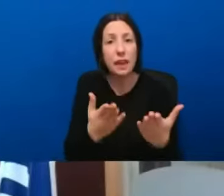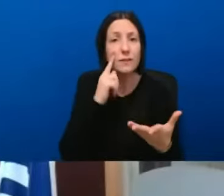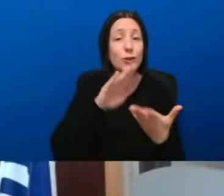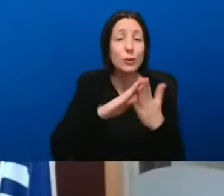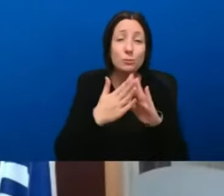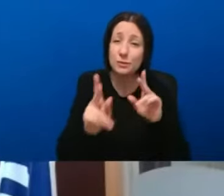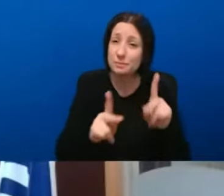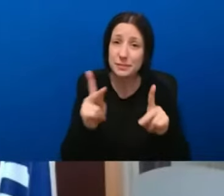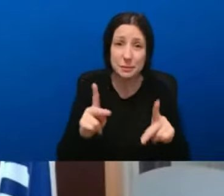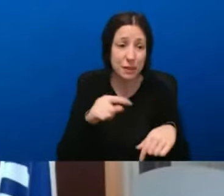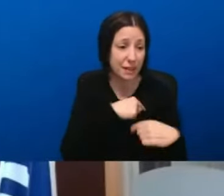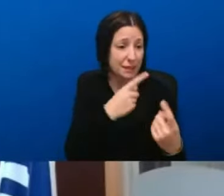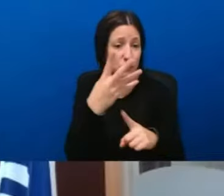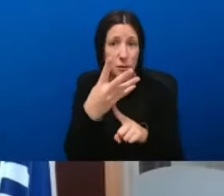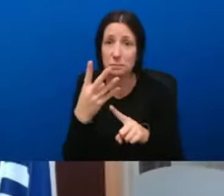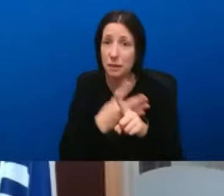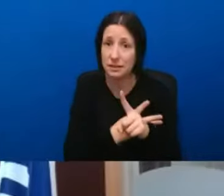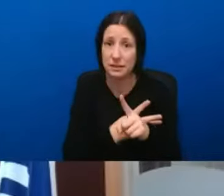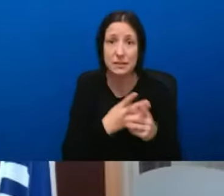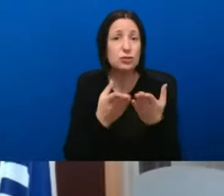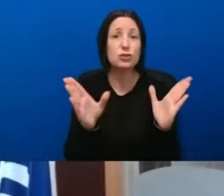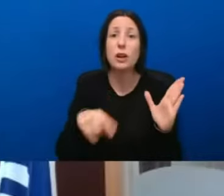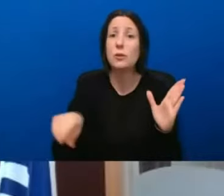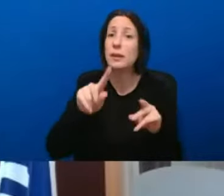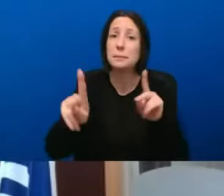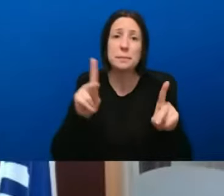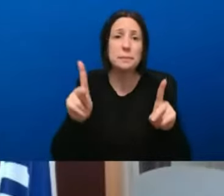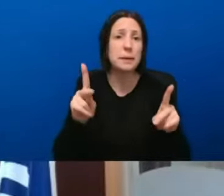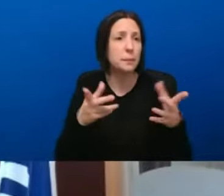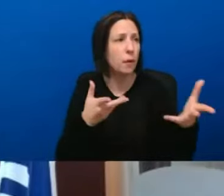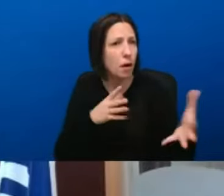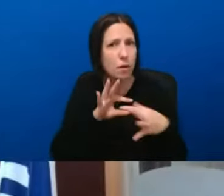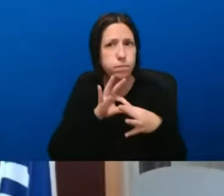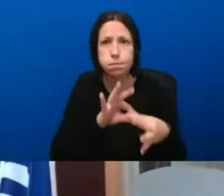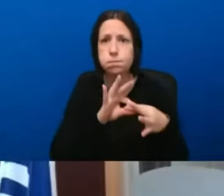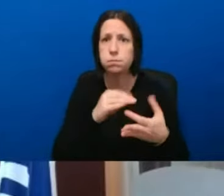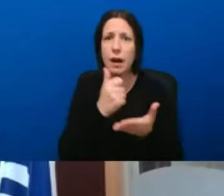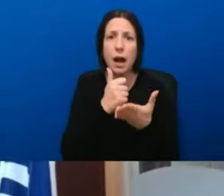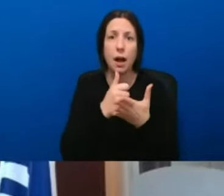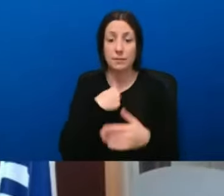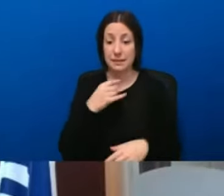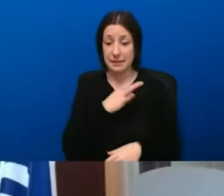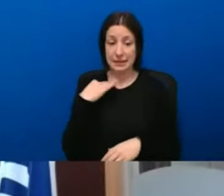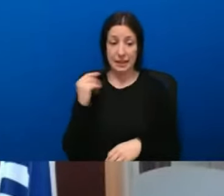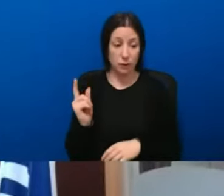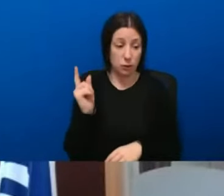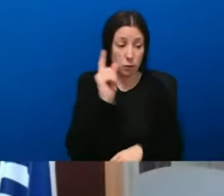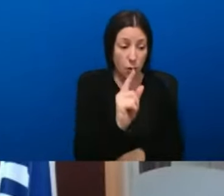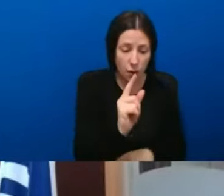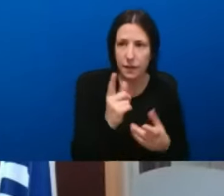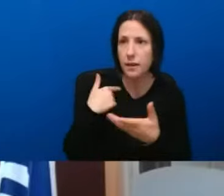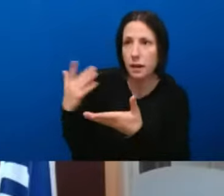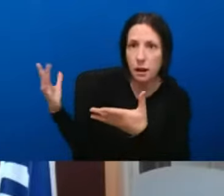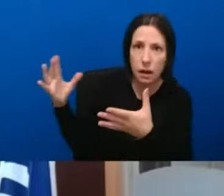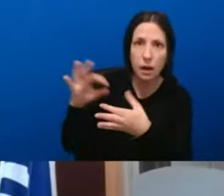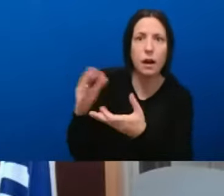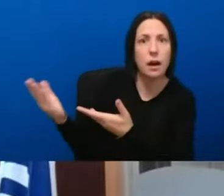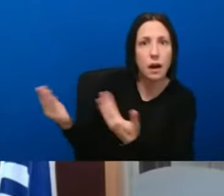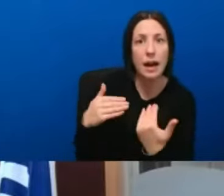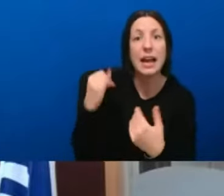this fire season. We have been met, generally speaking, with very open arms. Our staff feel appreciated in those communities. They